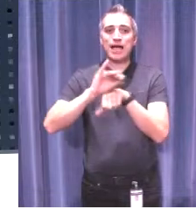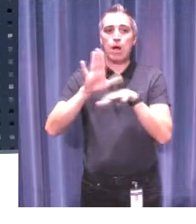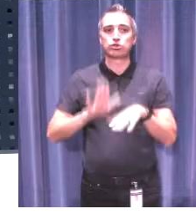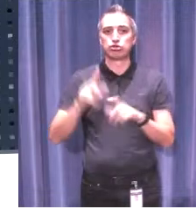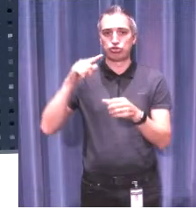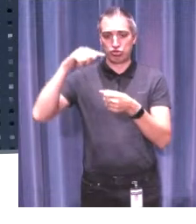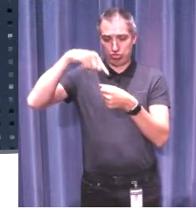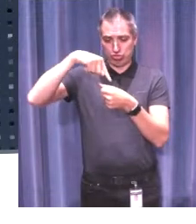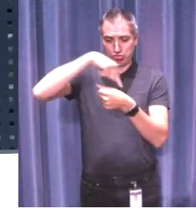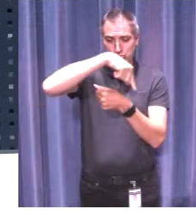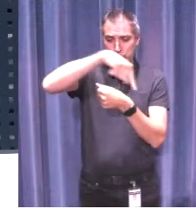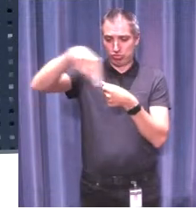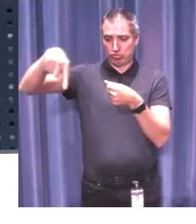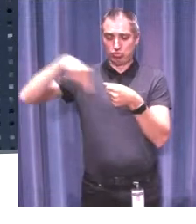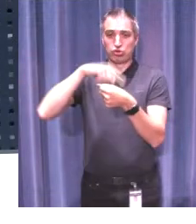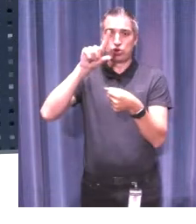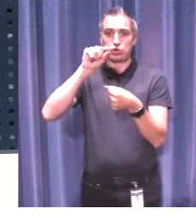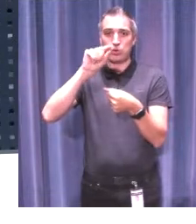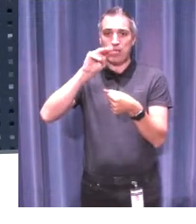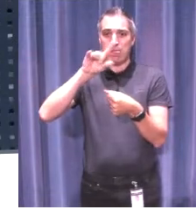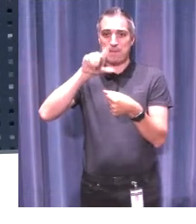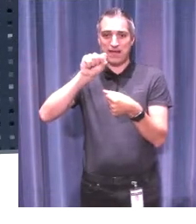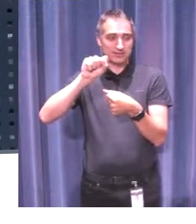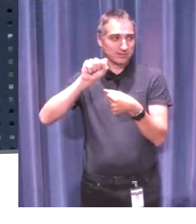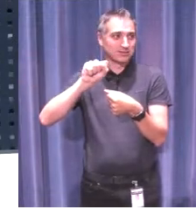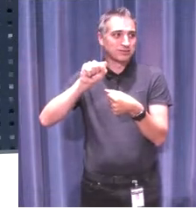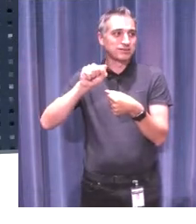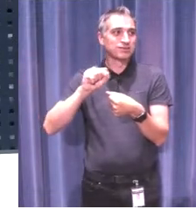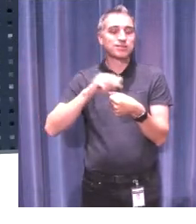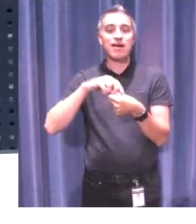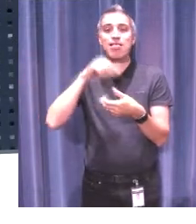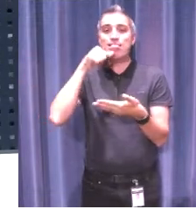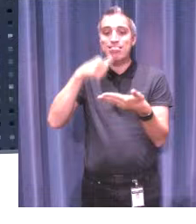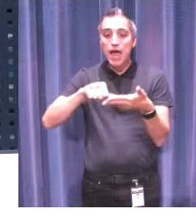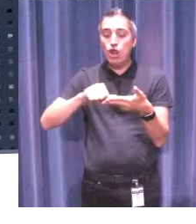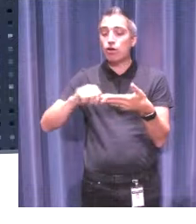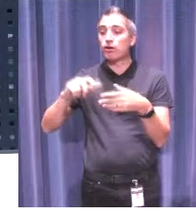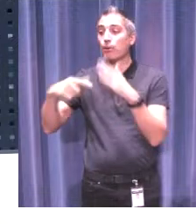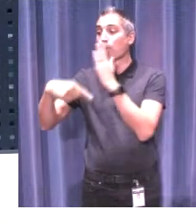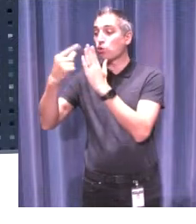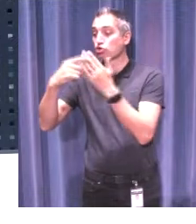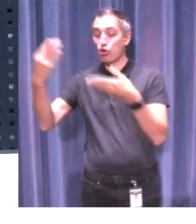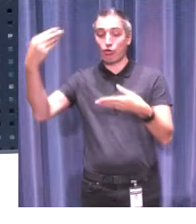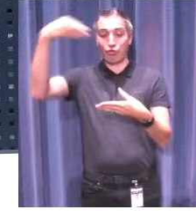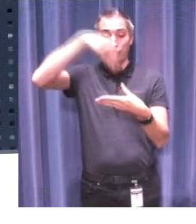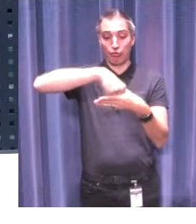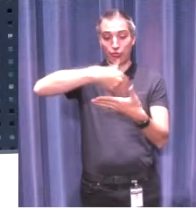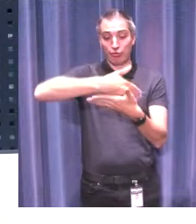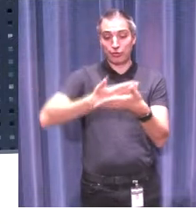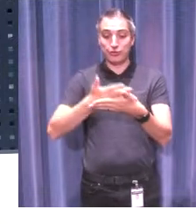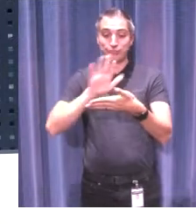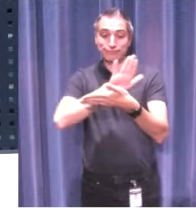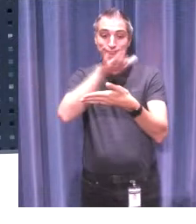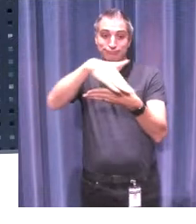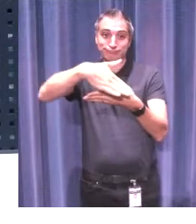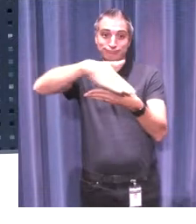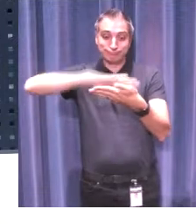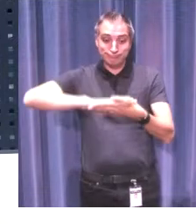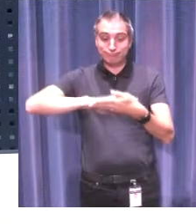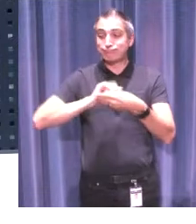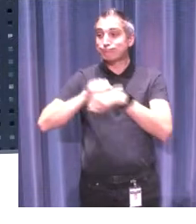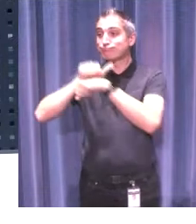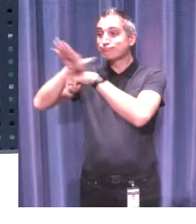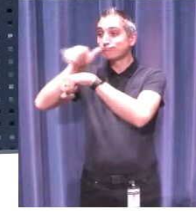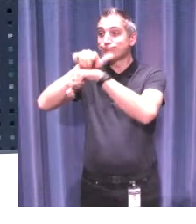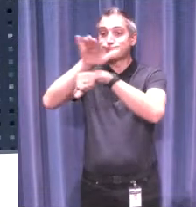And I enclosed my brochure and described the program. And I